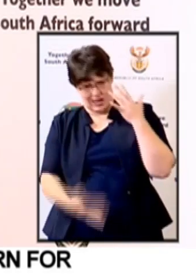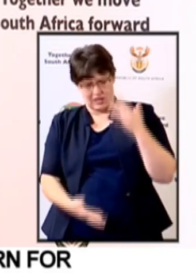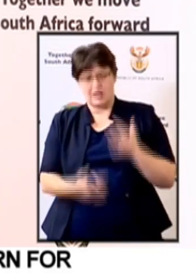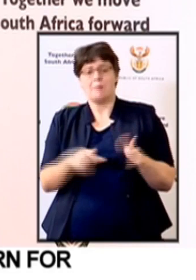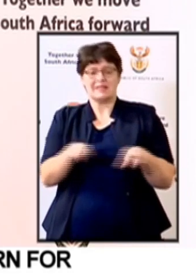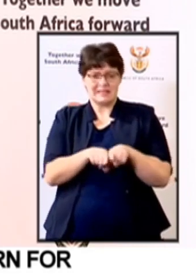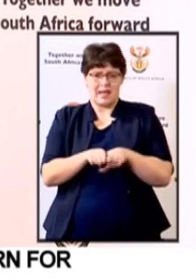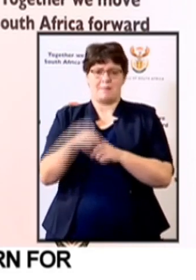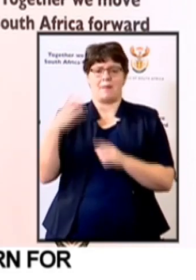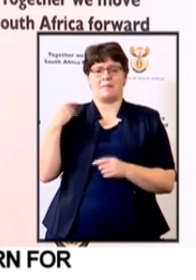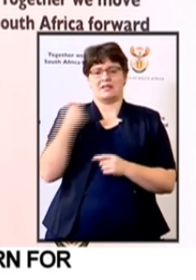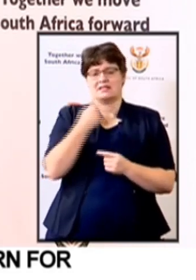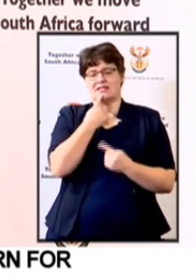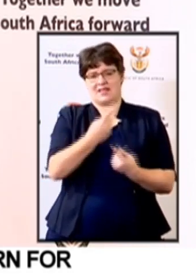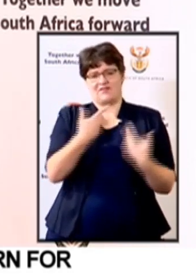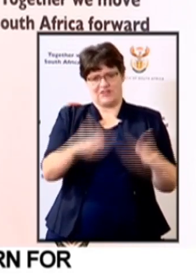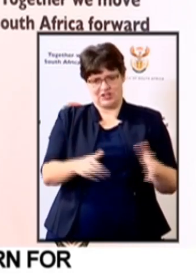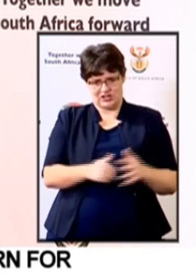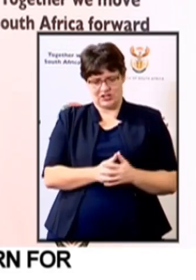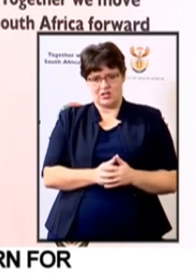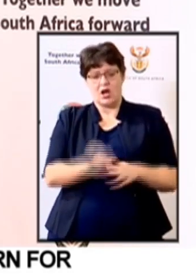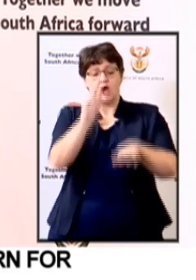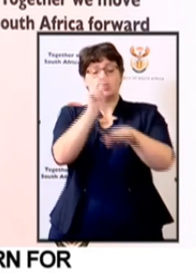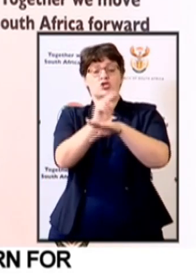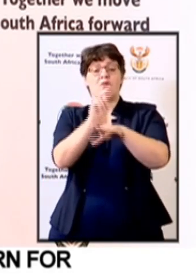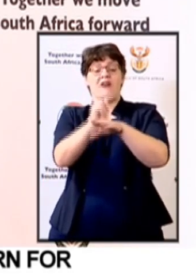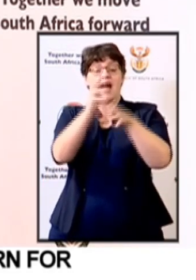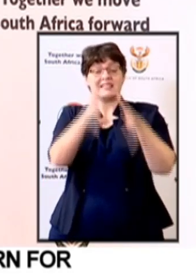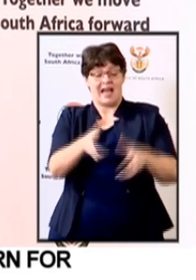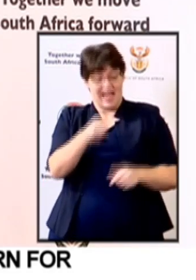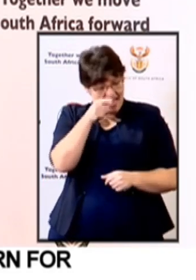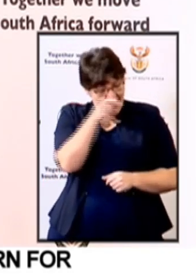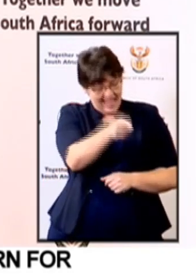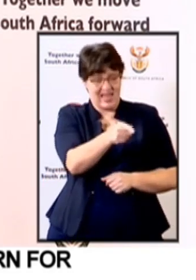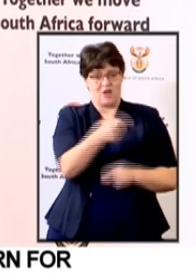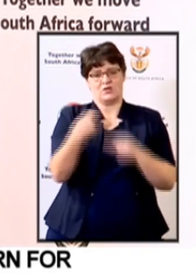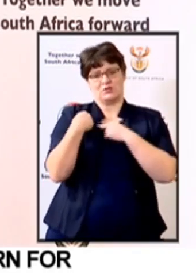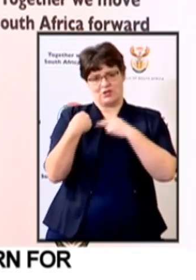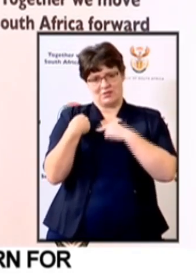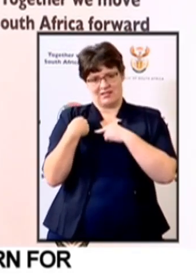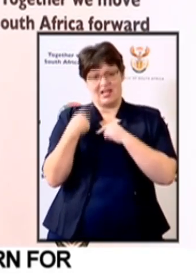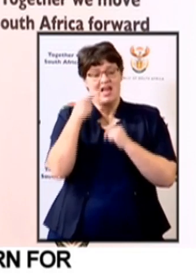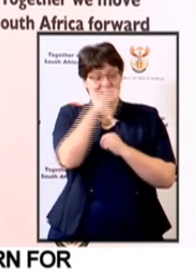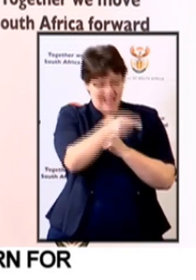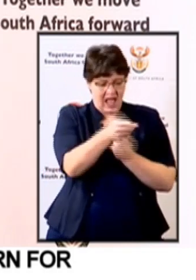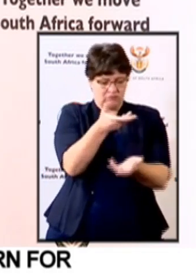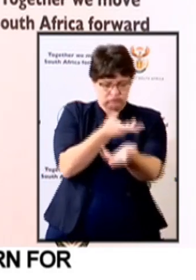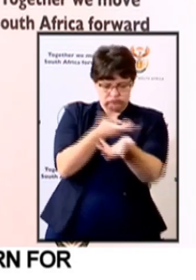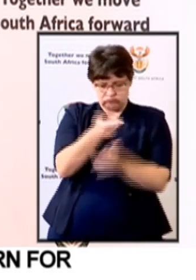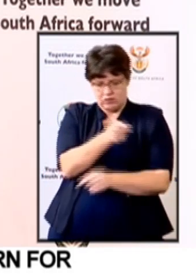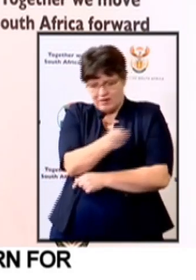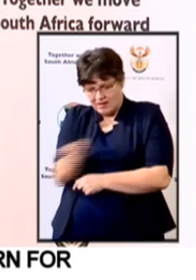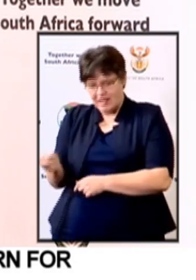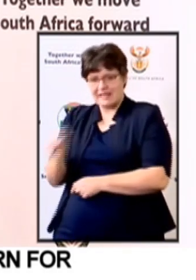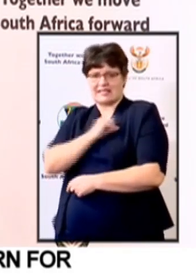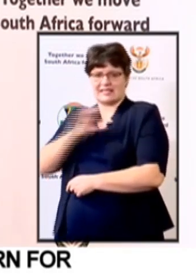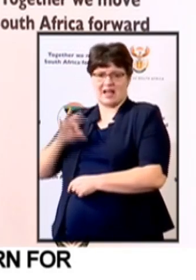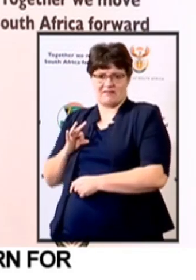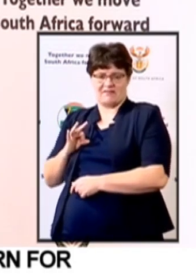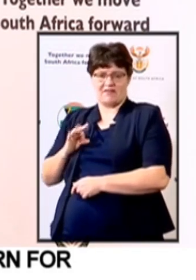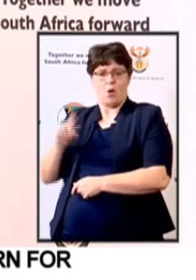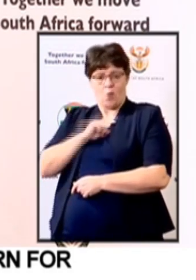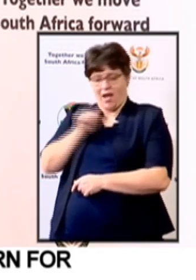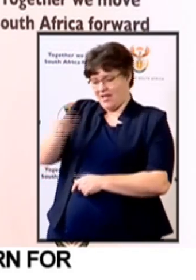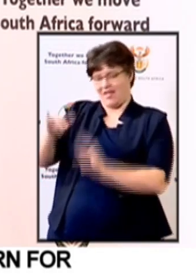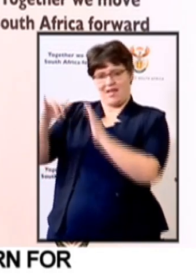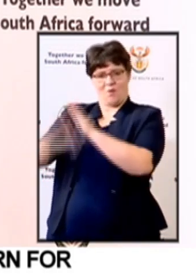is saying, there has to be supervisors, there has to be an ongoing interaction between employees who are on remote